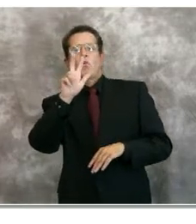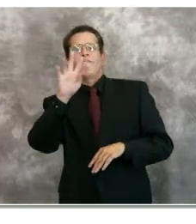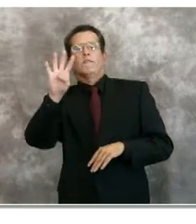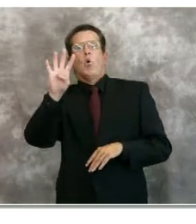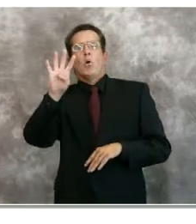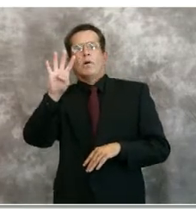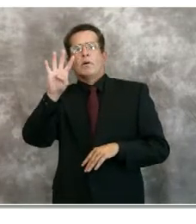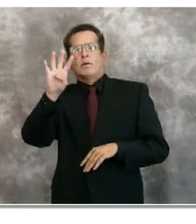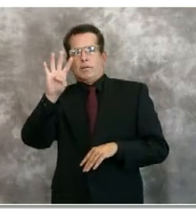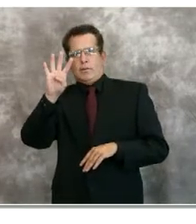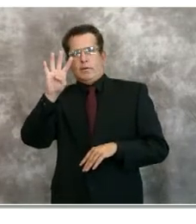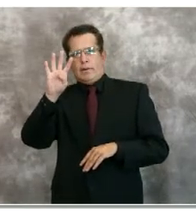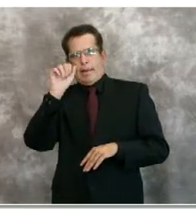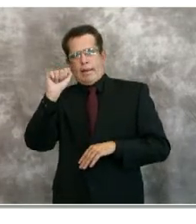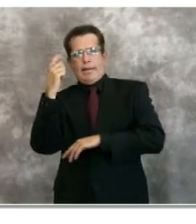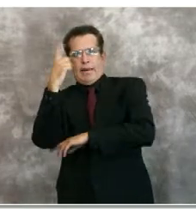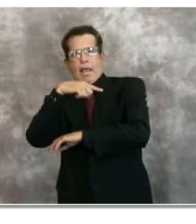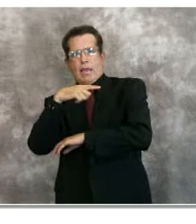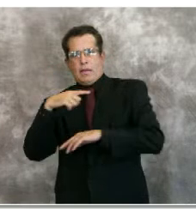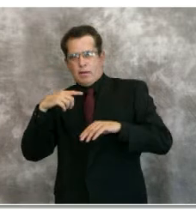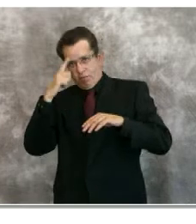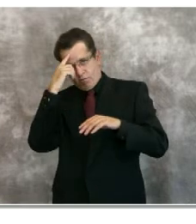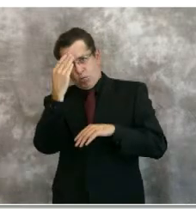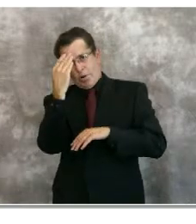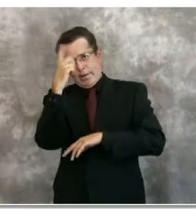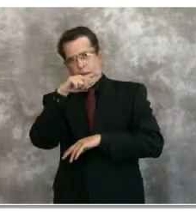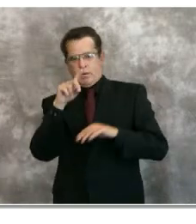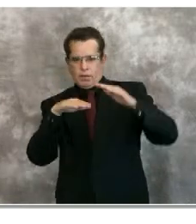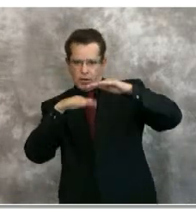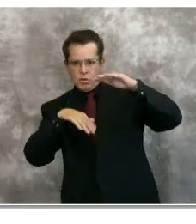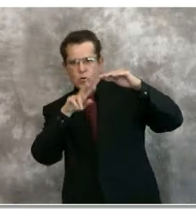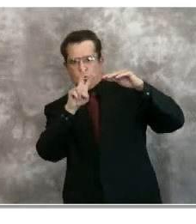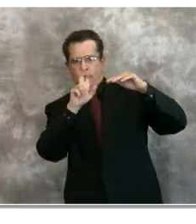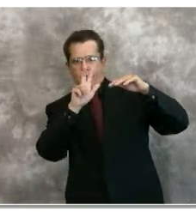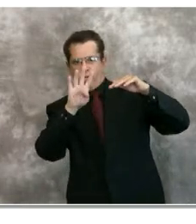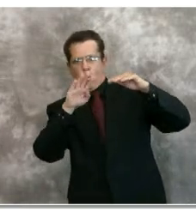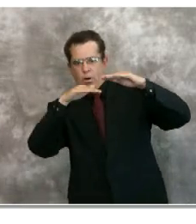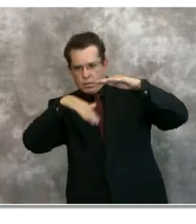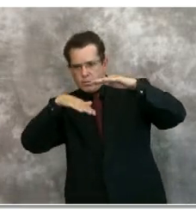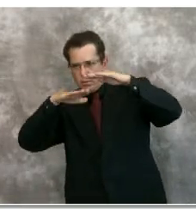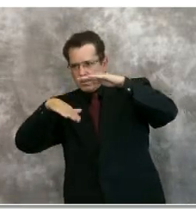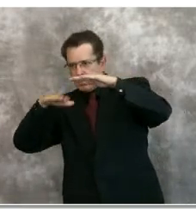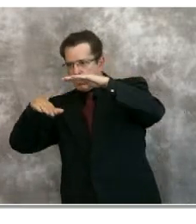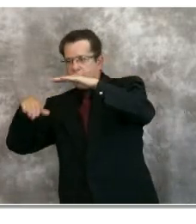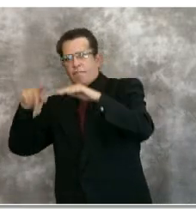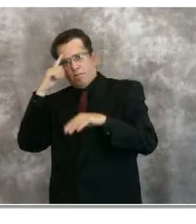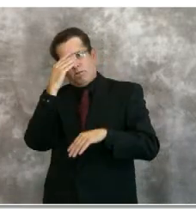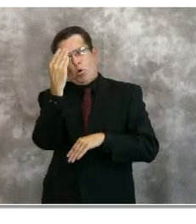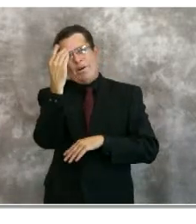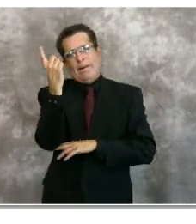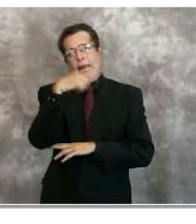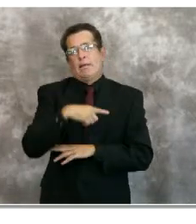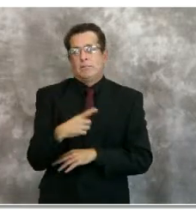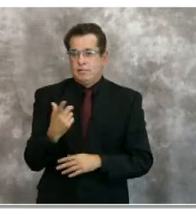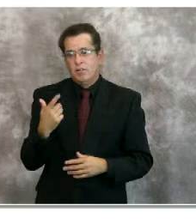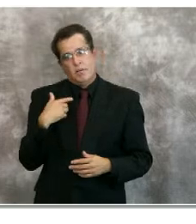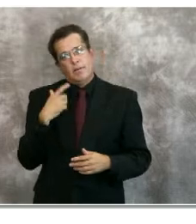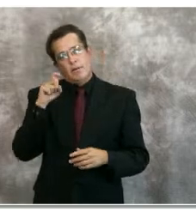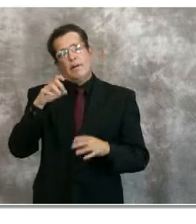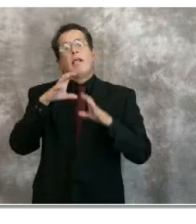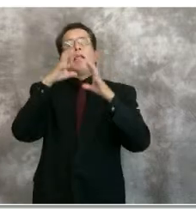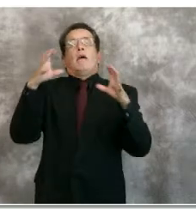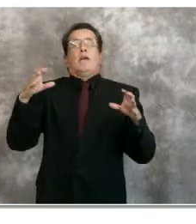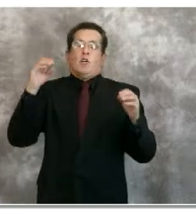234 new cases daily for 14 days. So, as obvious, a bit of work to go here.